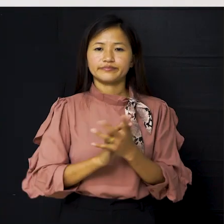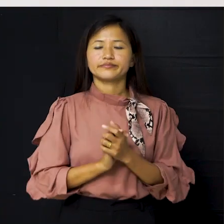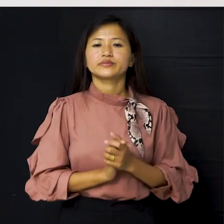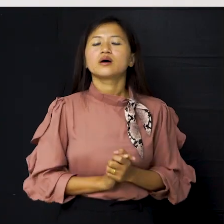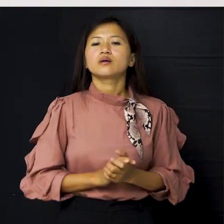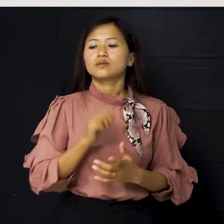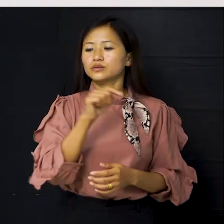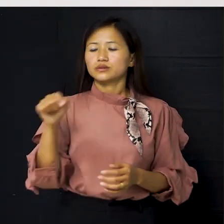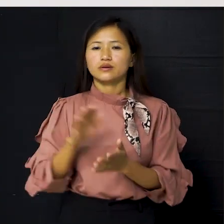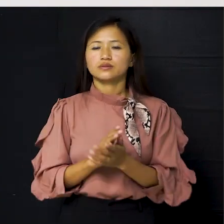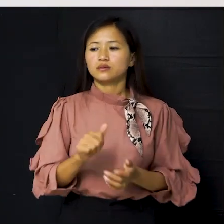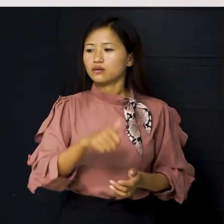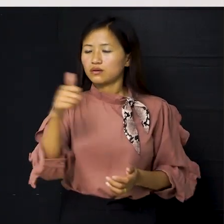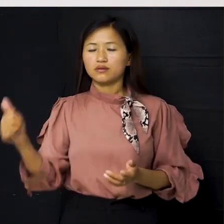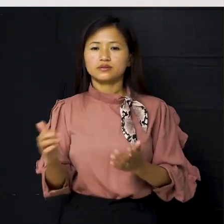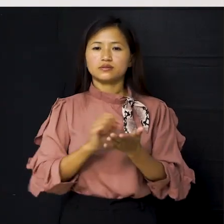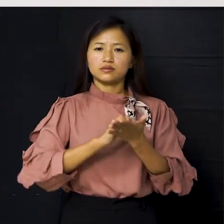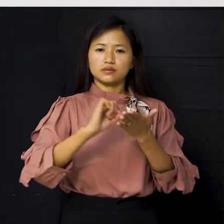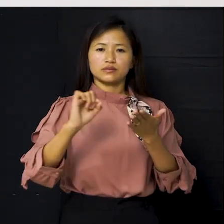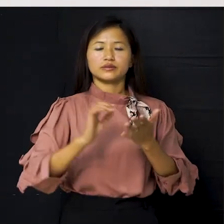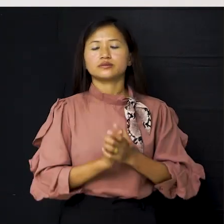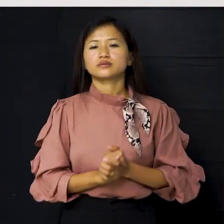by other writers. Okay,